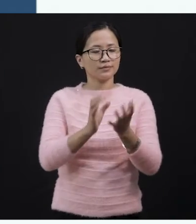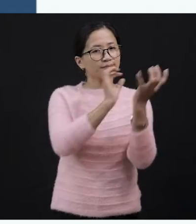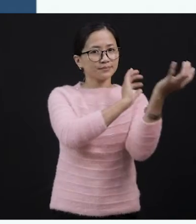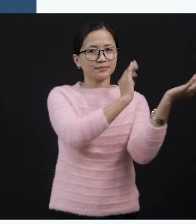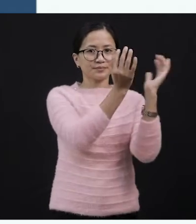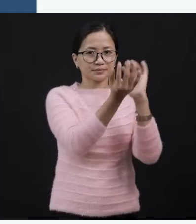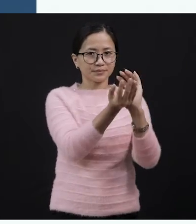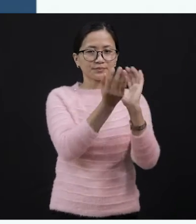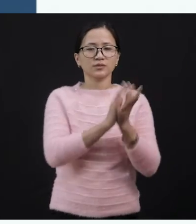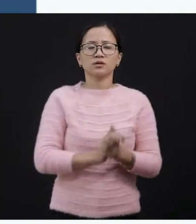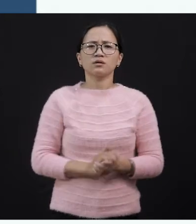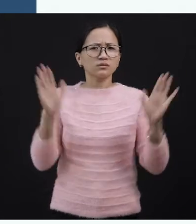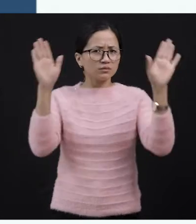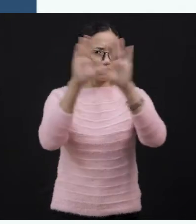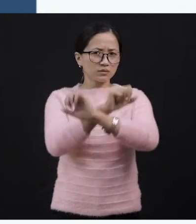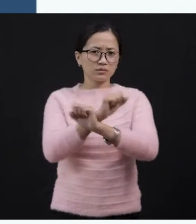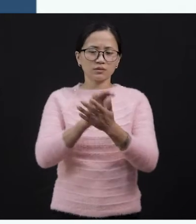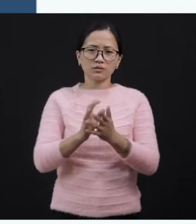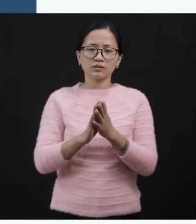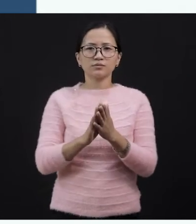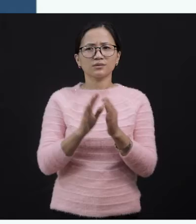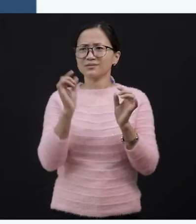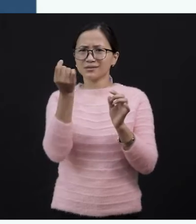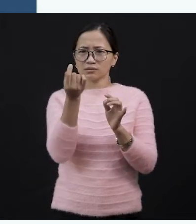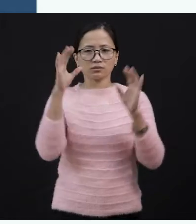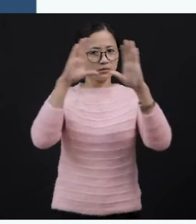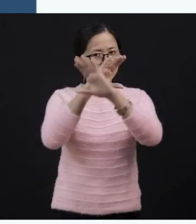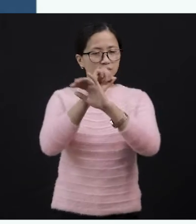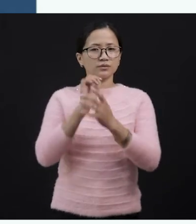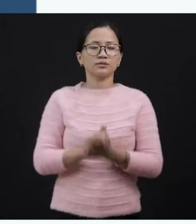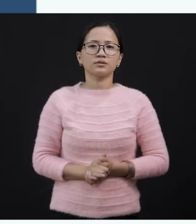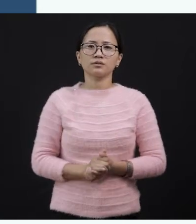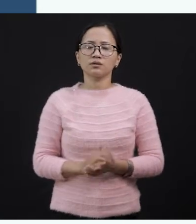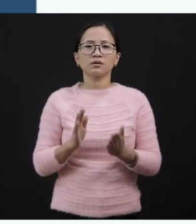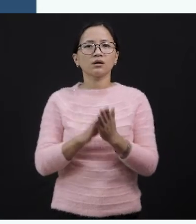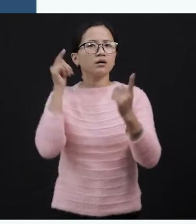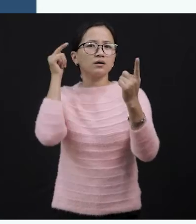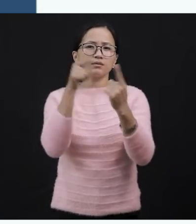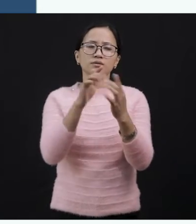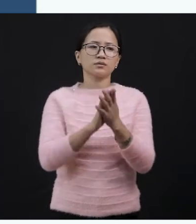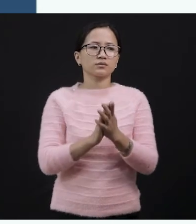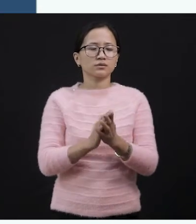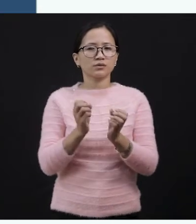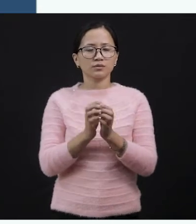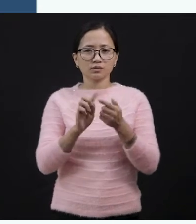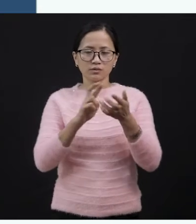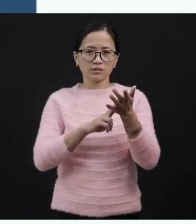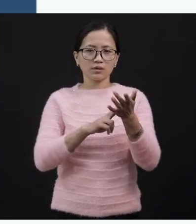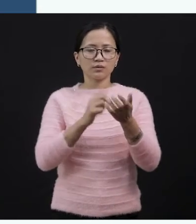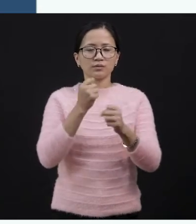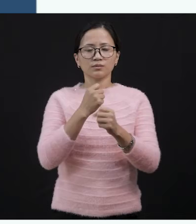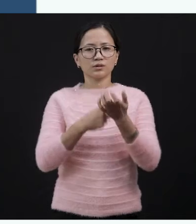Now, it will be dark, it will be dim, okay? It will be dim until it emerges out of